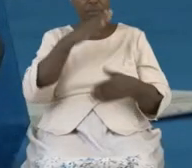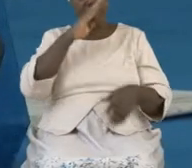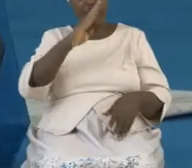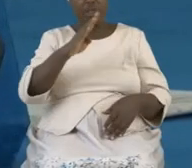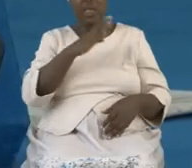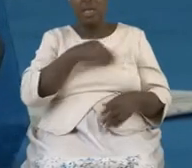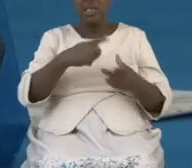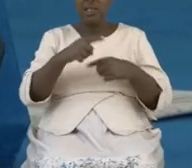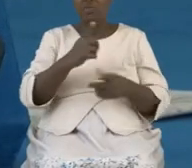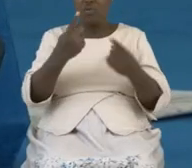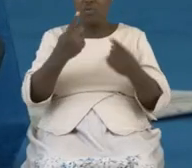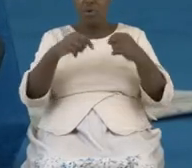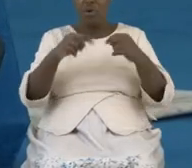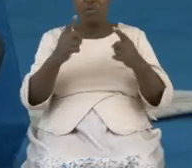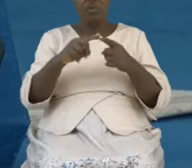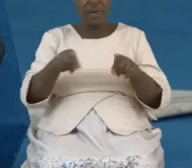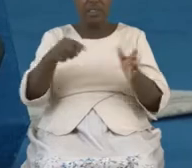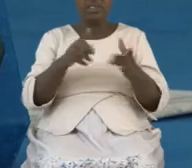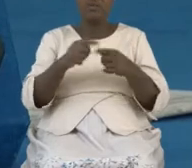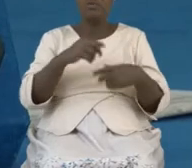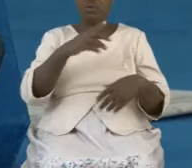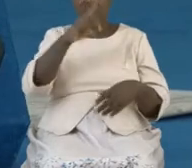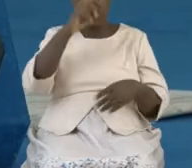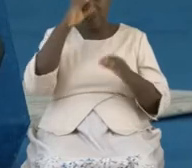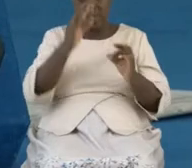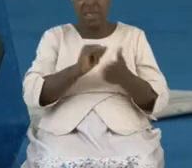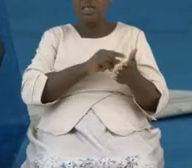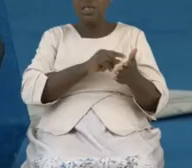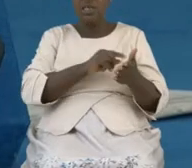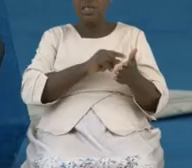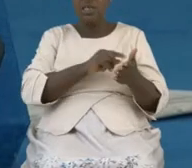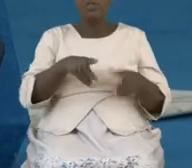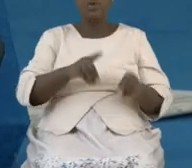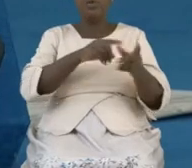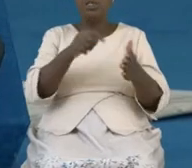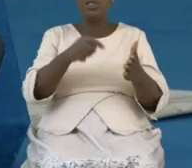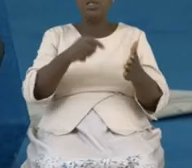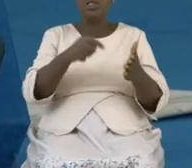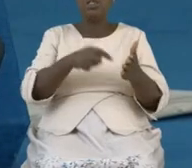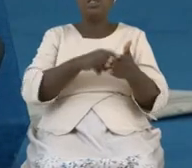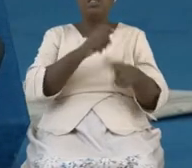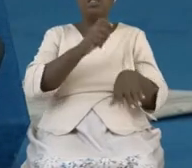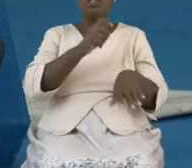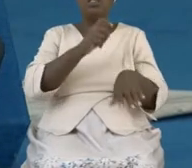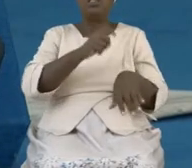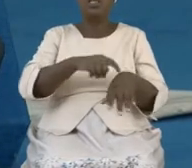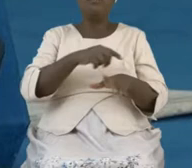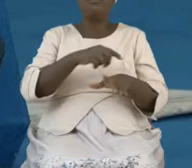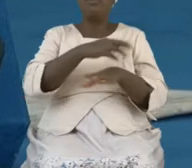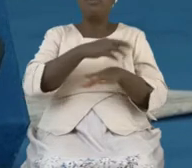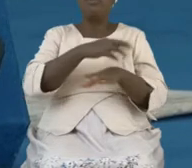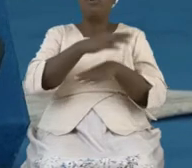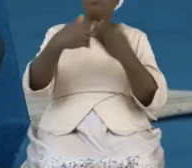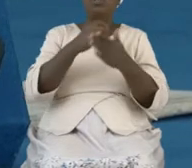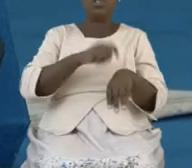retreat, all the time, you'll not be roaming about the compound. You sit down and you receive.